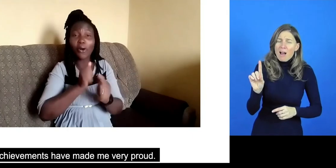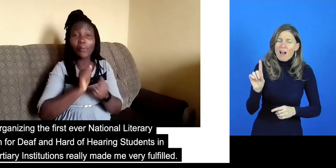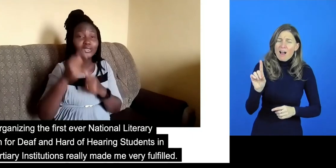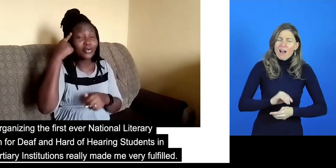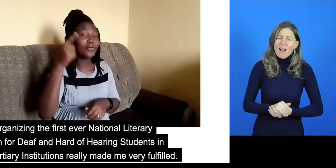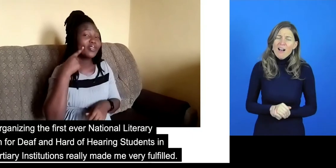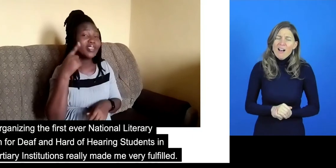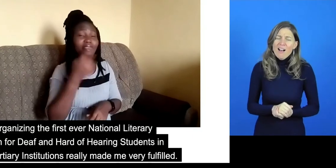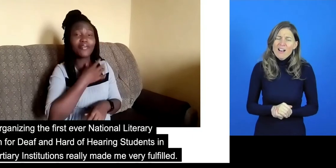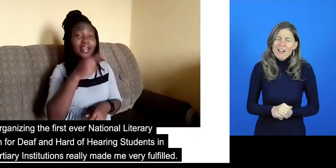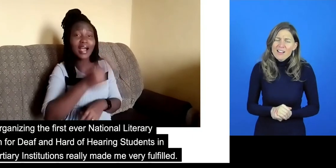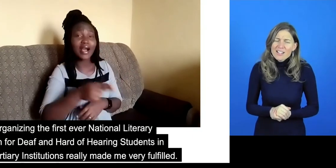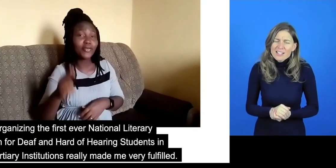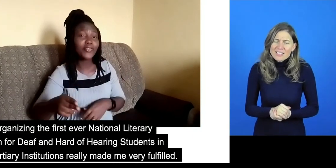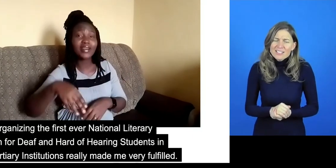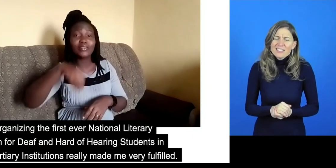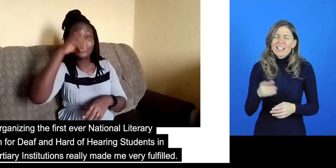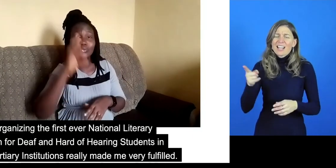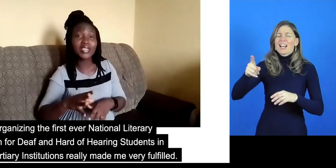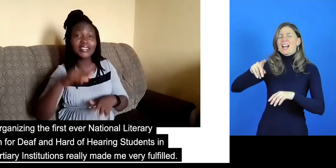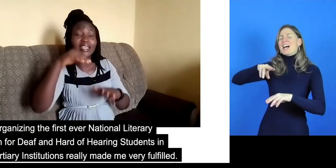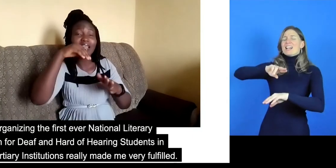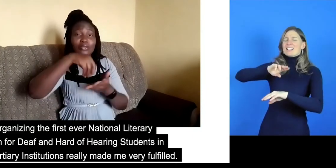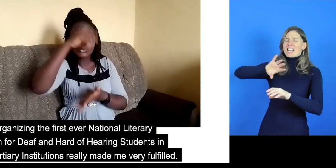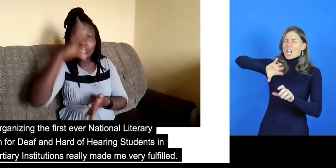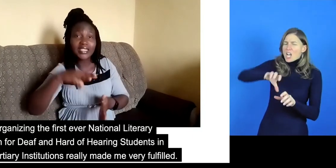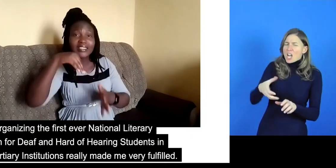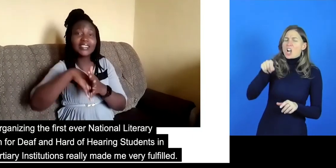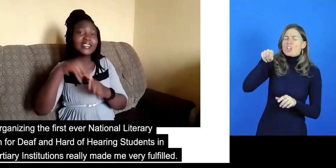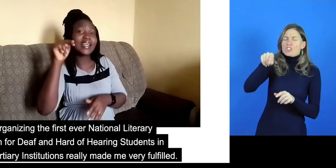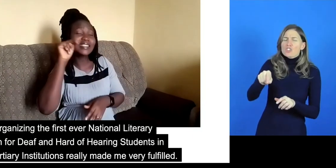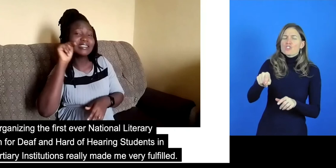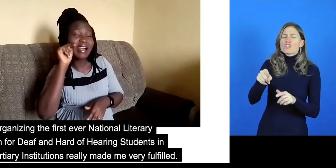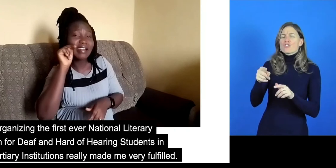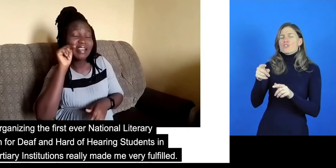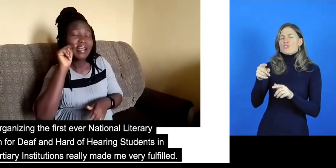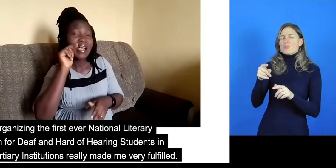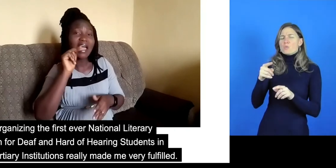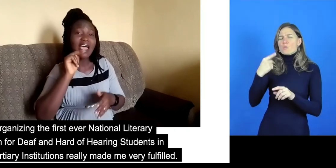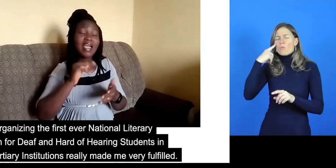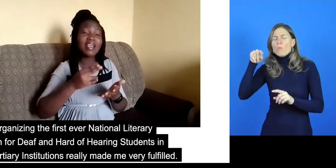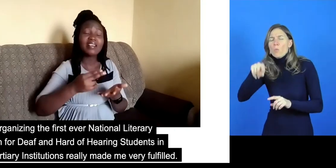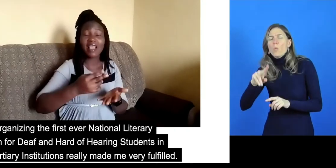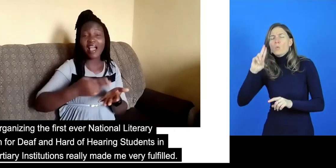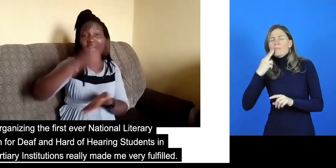Insurance Competition for Deaf and Hard of Hearing students in Nigeria,